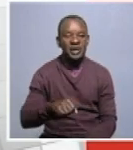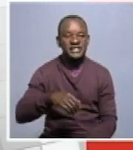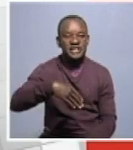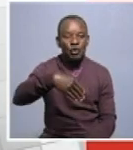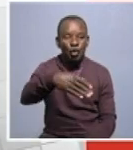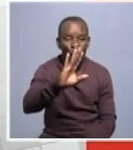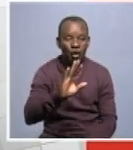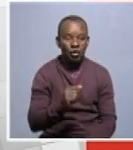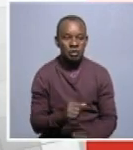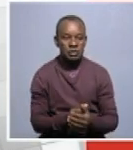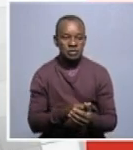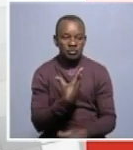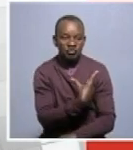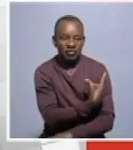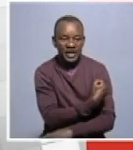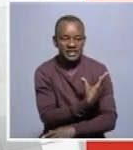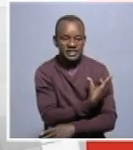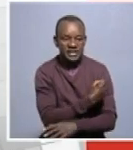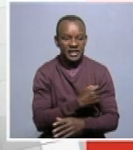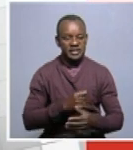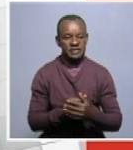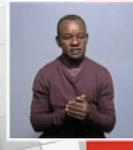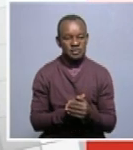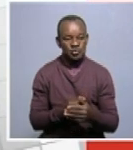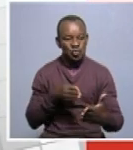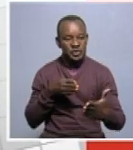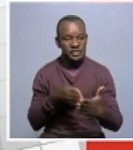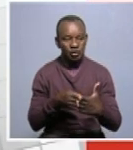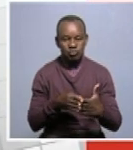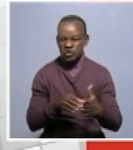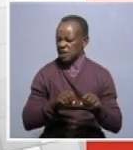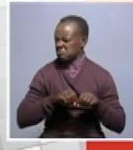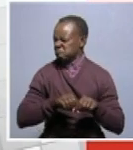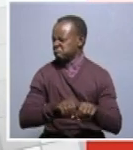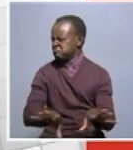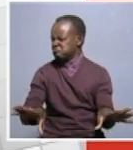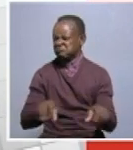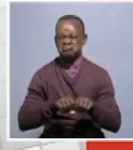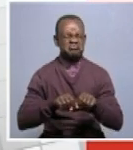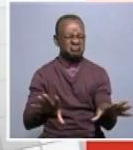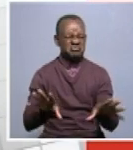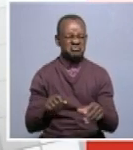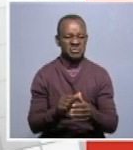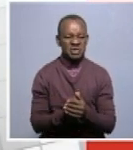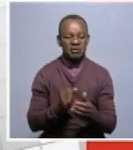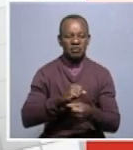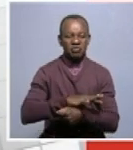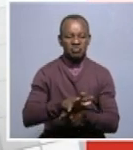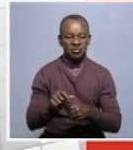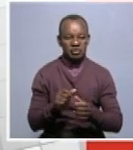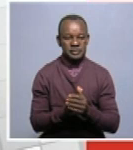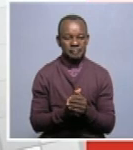get the full 2 doses of the vaccine. And if we get vaccinated, if most people